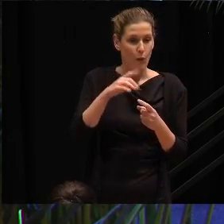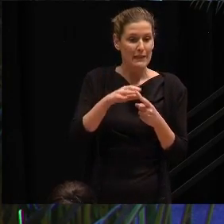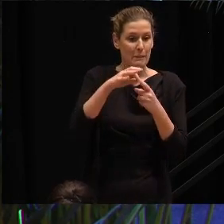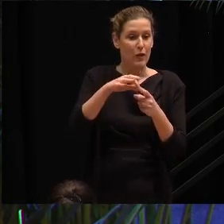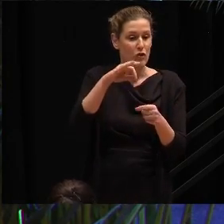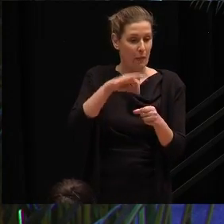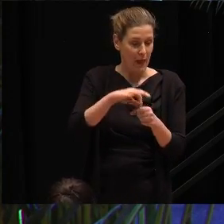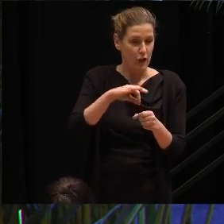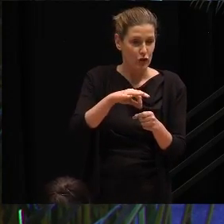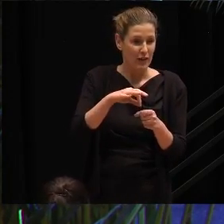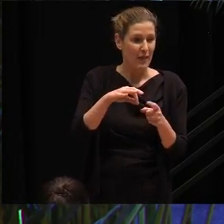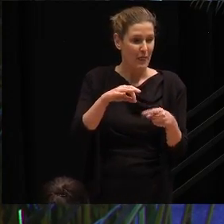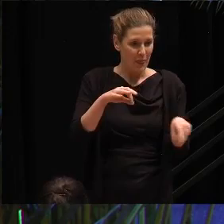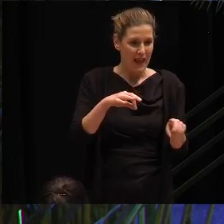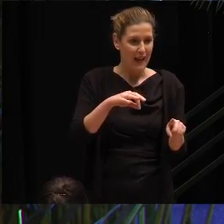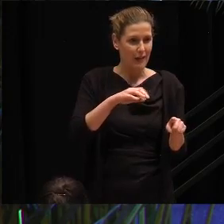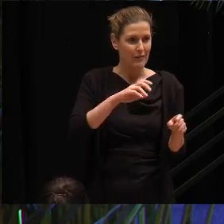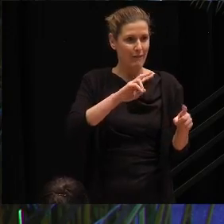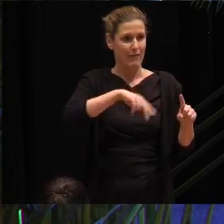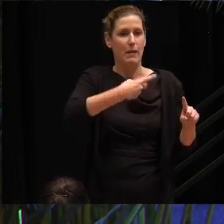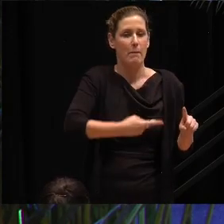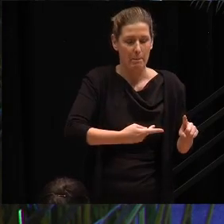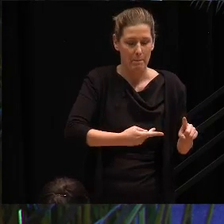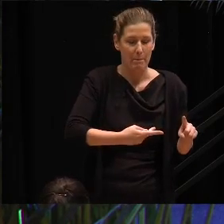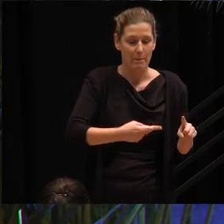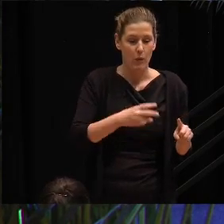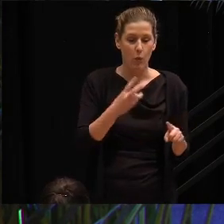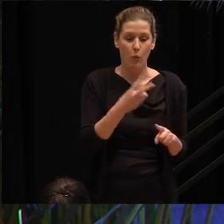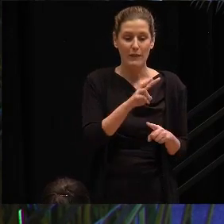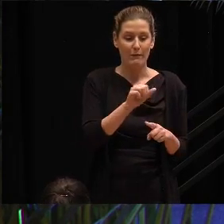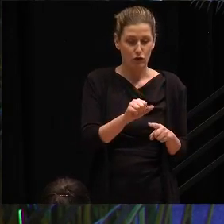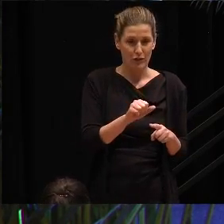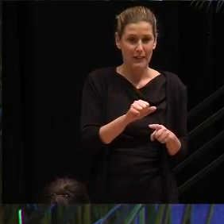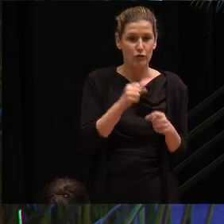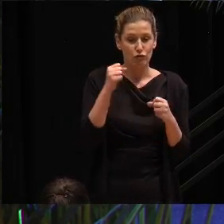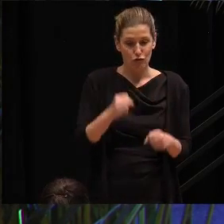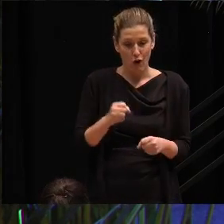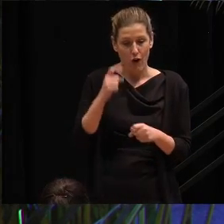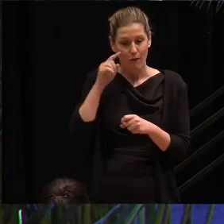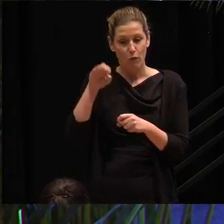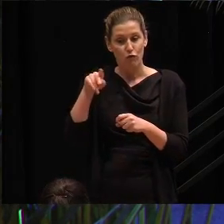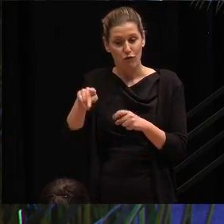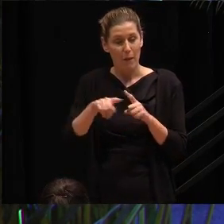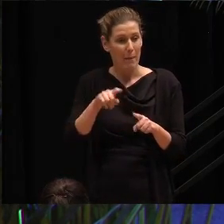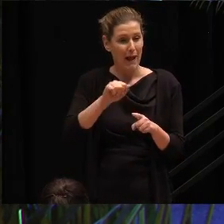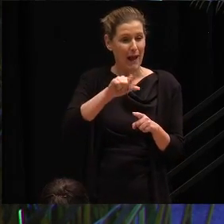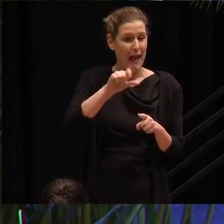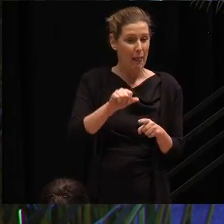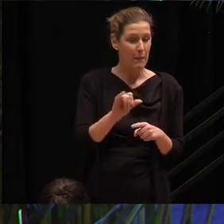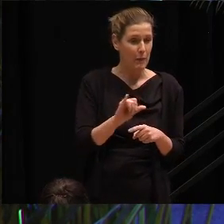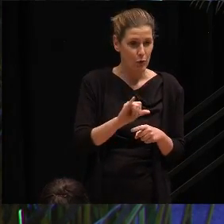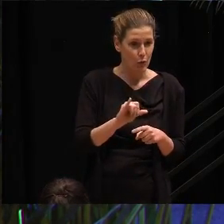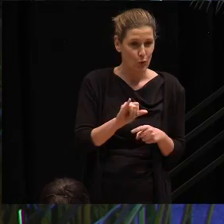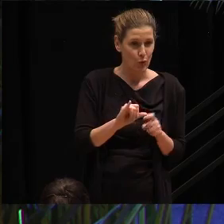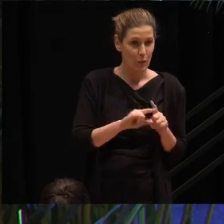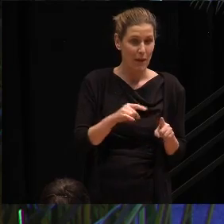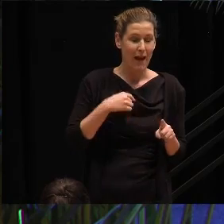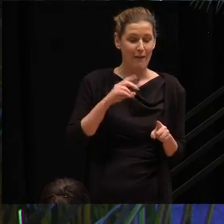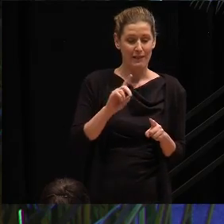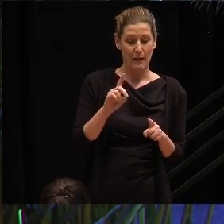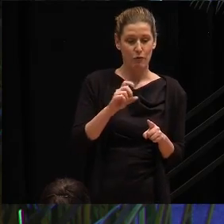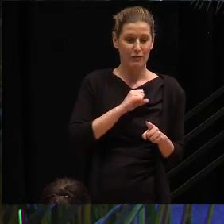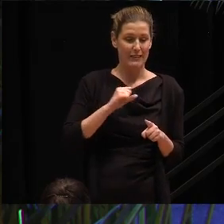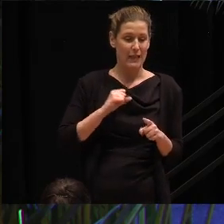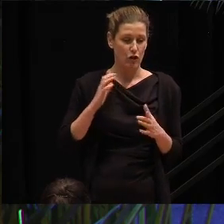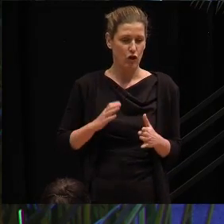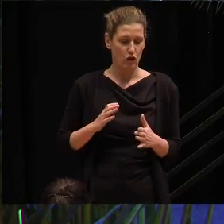usually does well there, actually flipping. West Virginia did go strongly for the president, but so did Alabama, and we have a Democratic senator from Alabama.